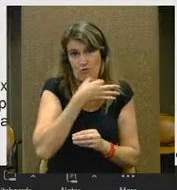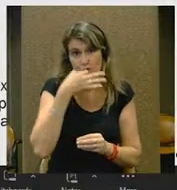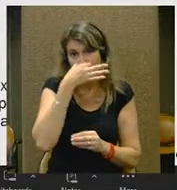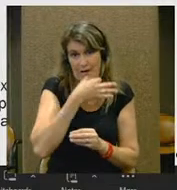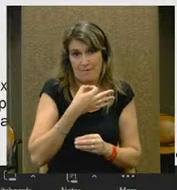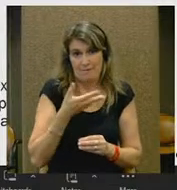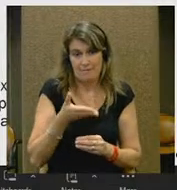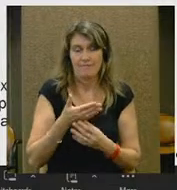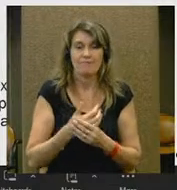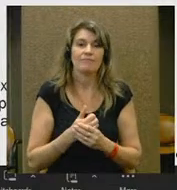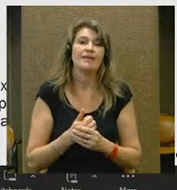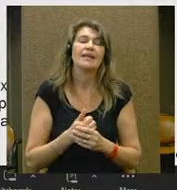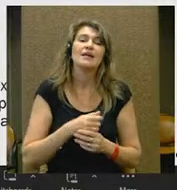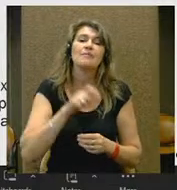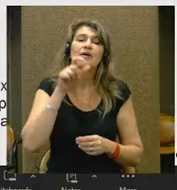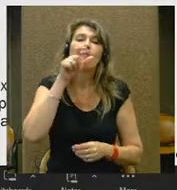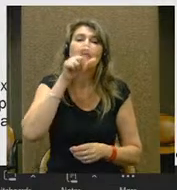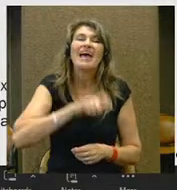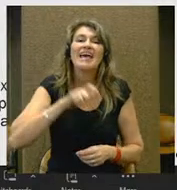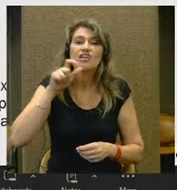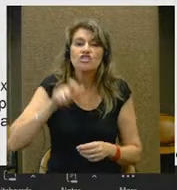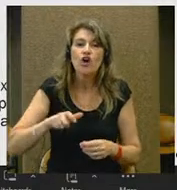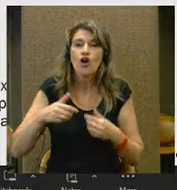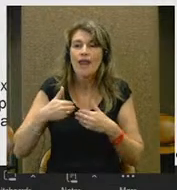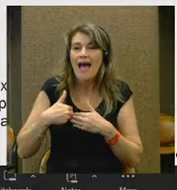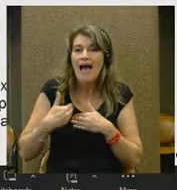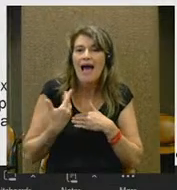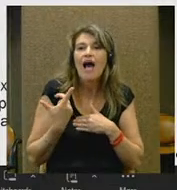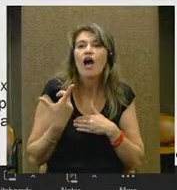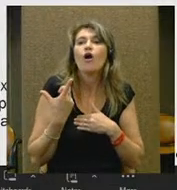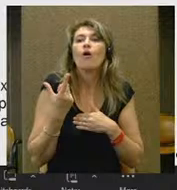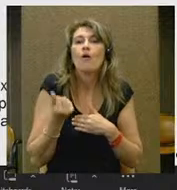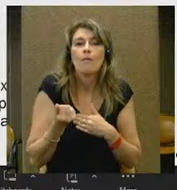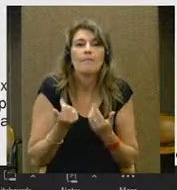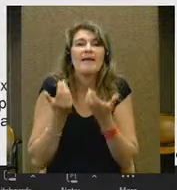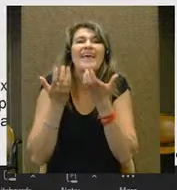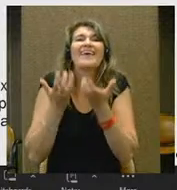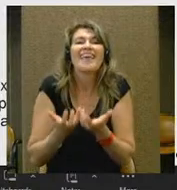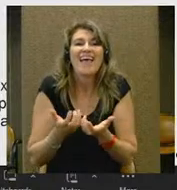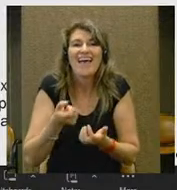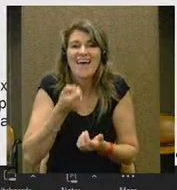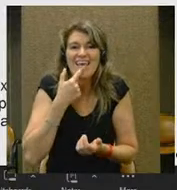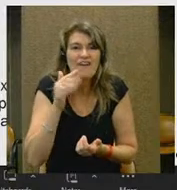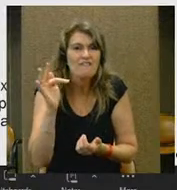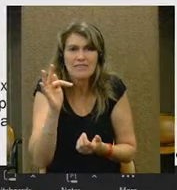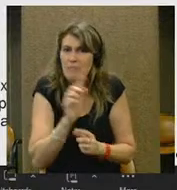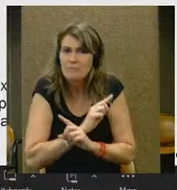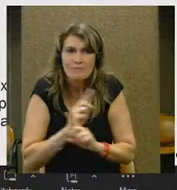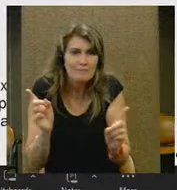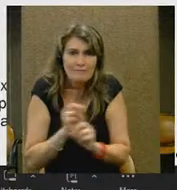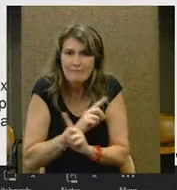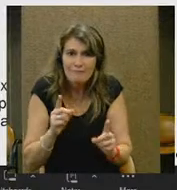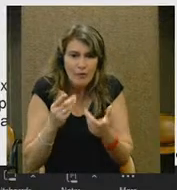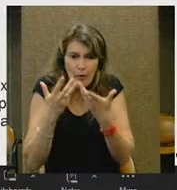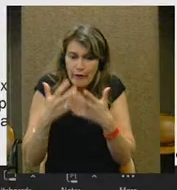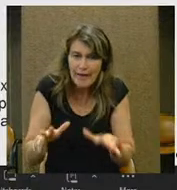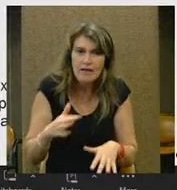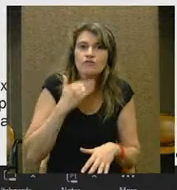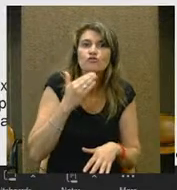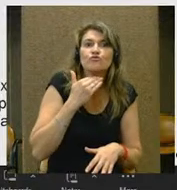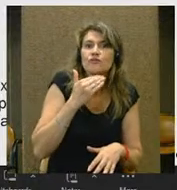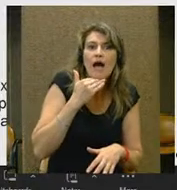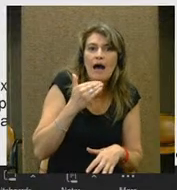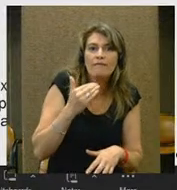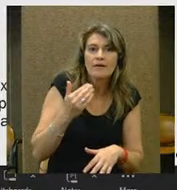who were using opioids were asking for fentanyl. And most of the time, it was just being mixed in. They didn't know. The amount of fentanyl